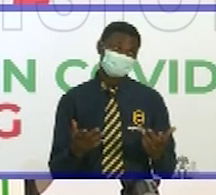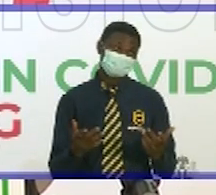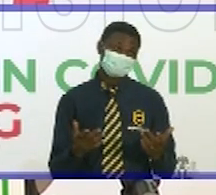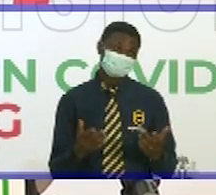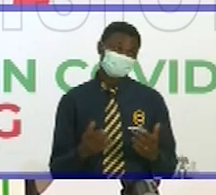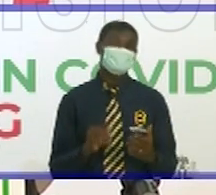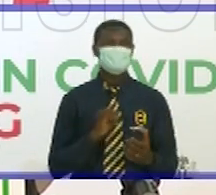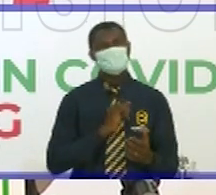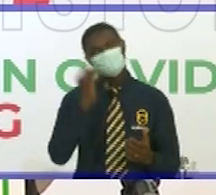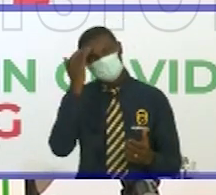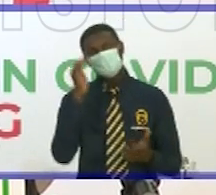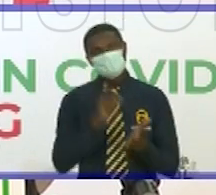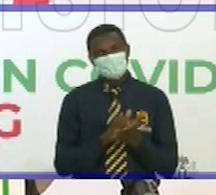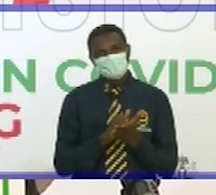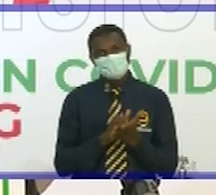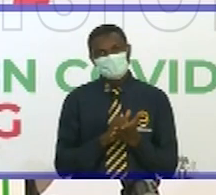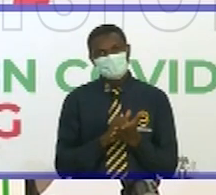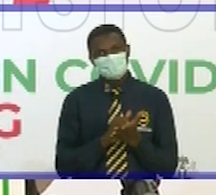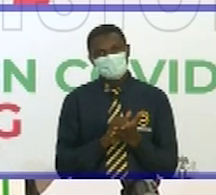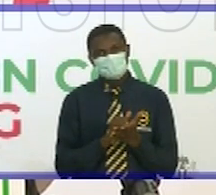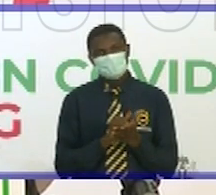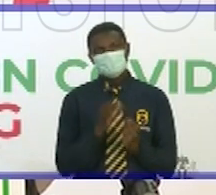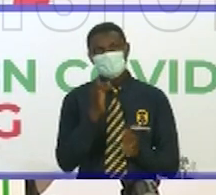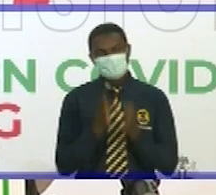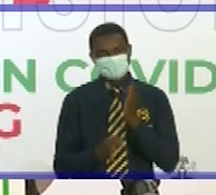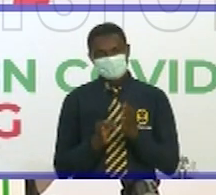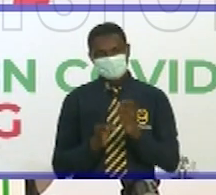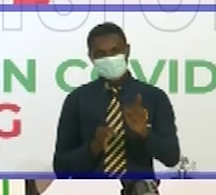nkan ti a mo ni pe ti eyan ba ni